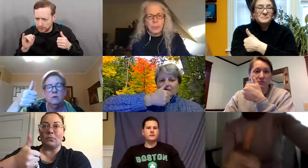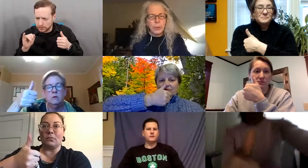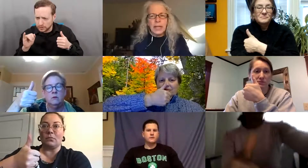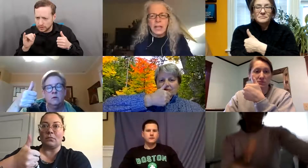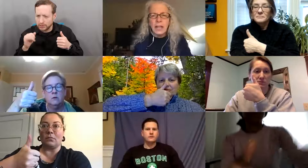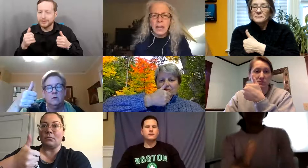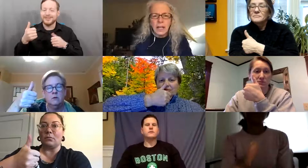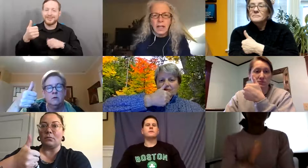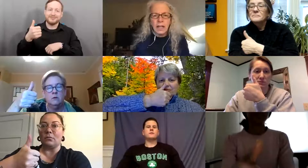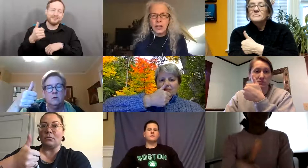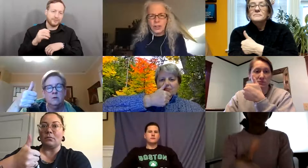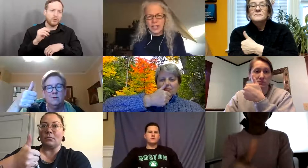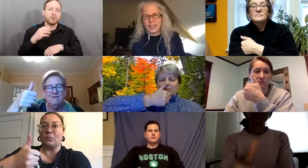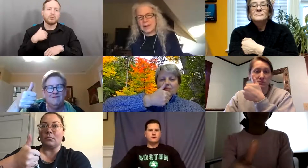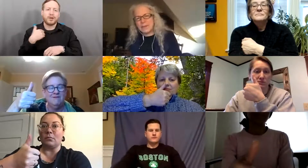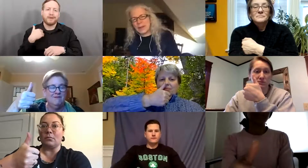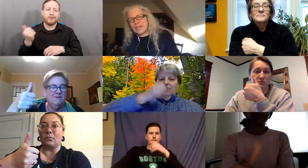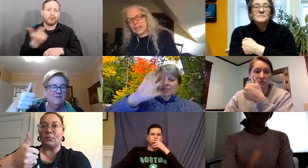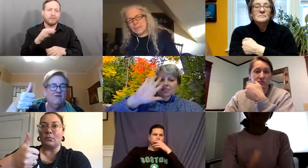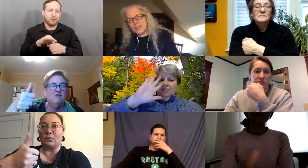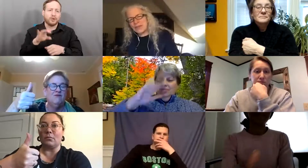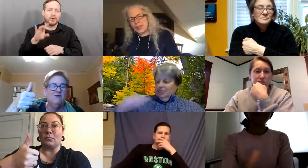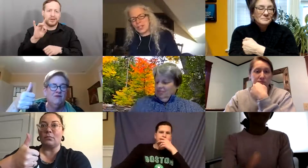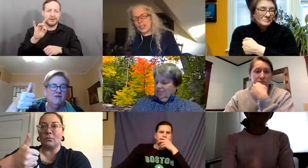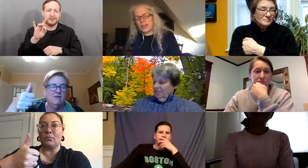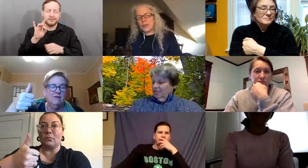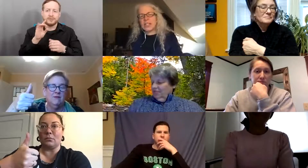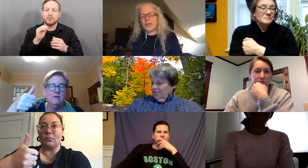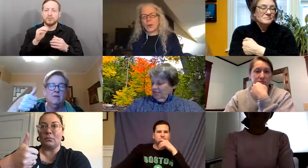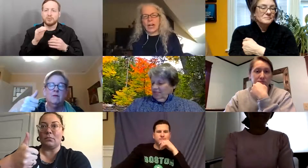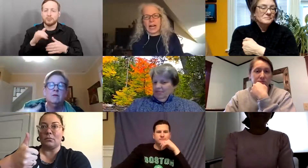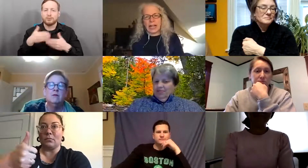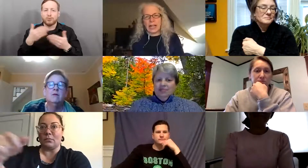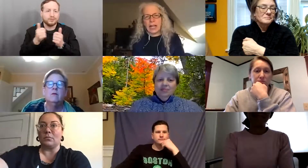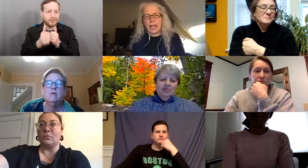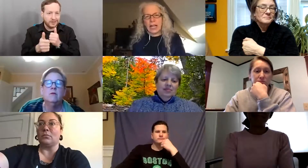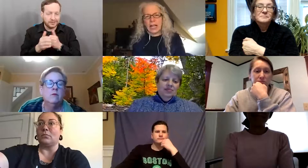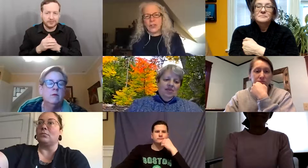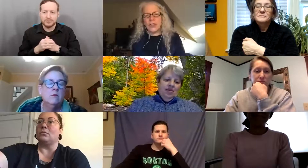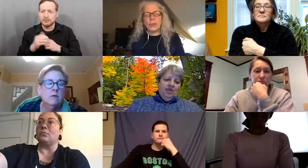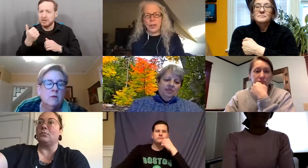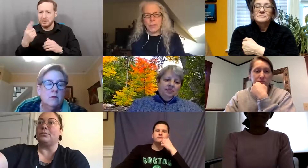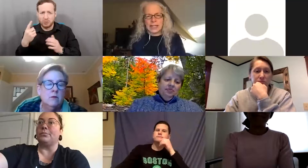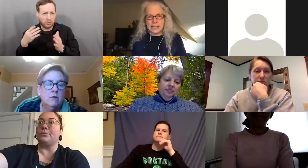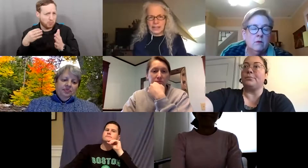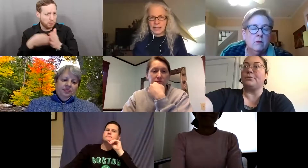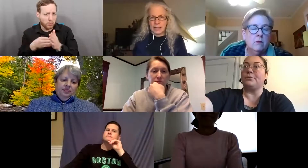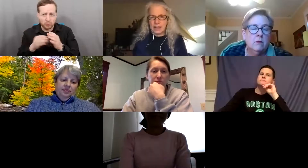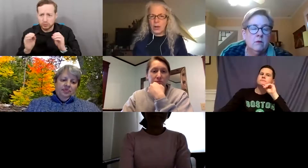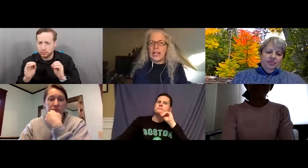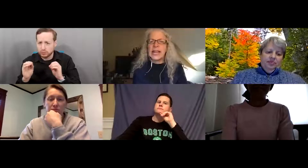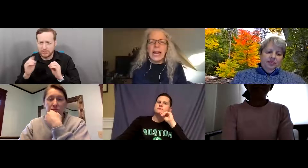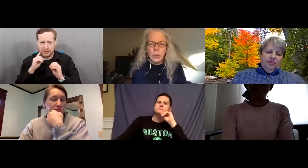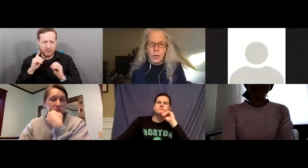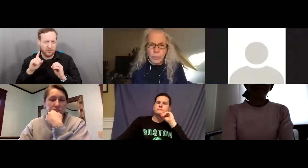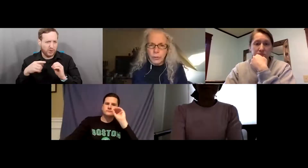And Bunmi, yep, thumbs up. All right, very good. Everybody has voted aye. So the motion passes.